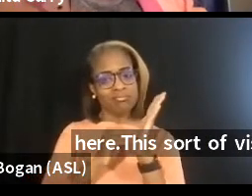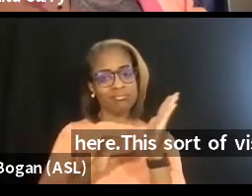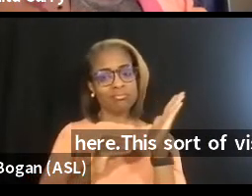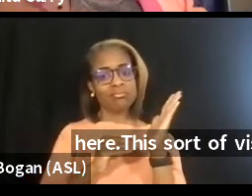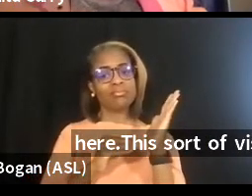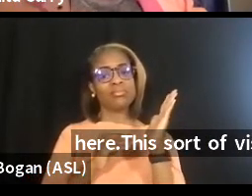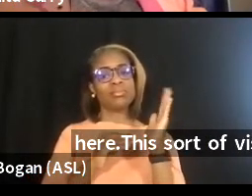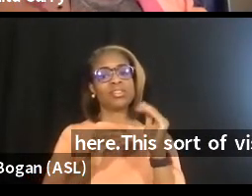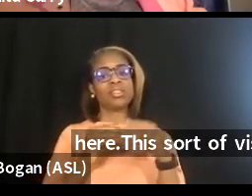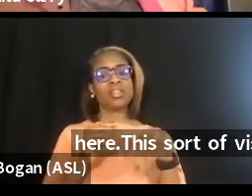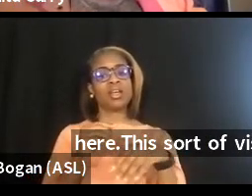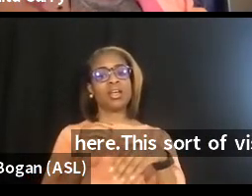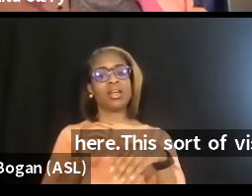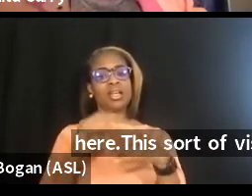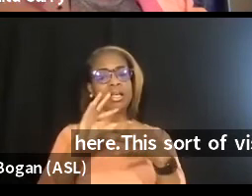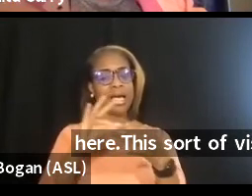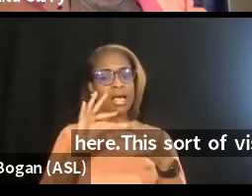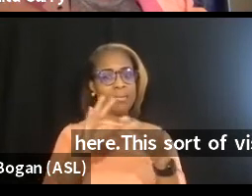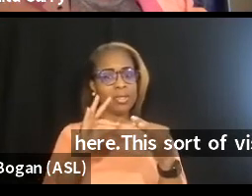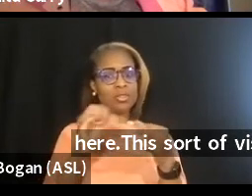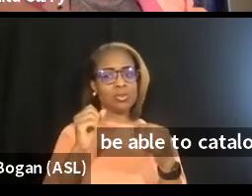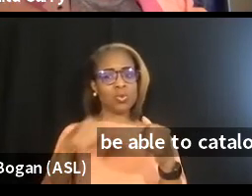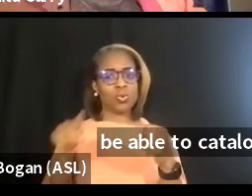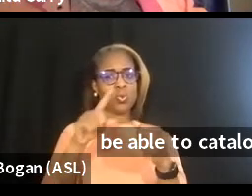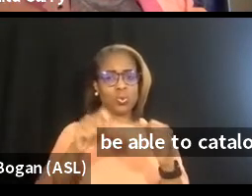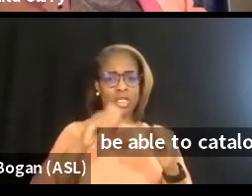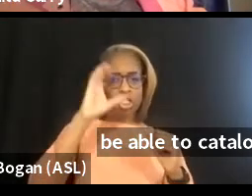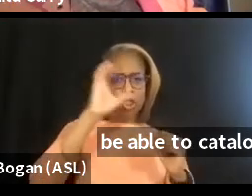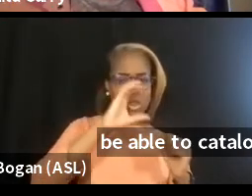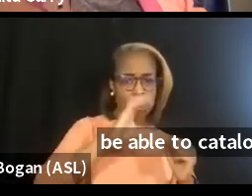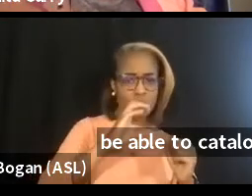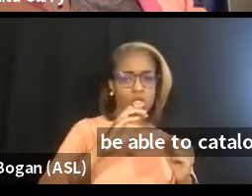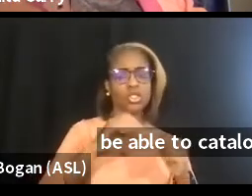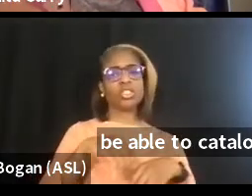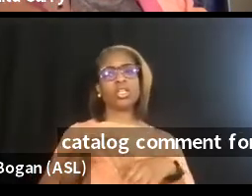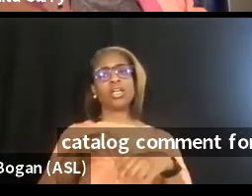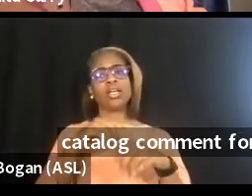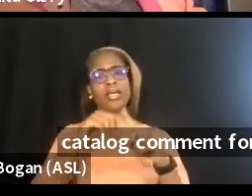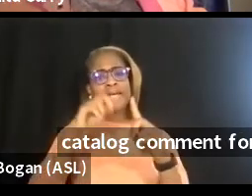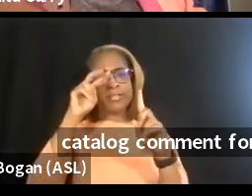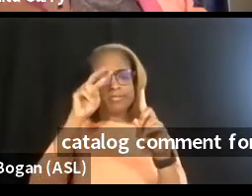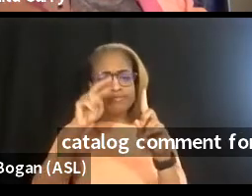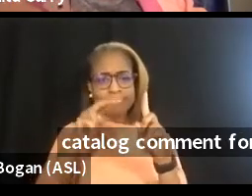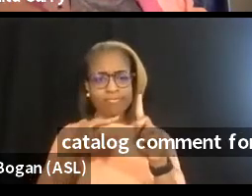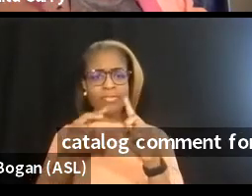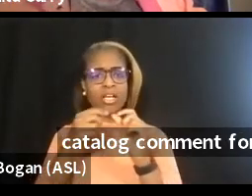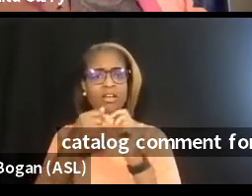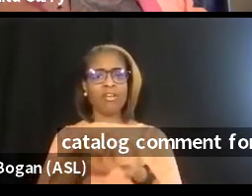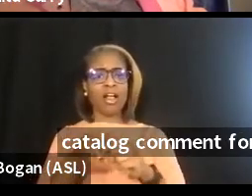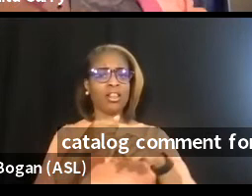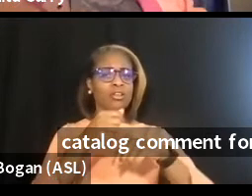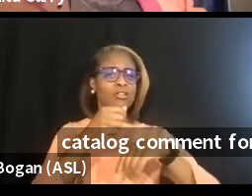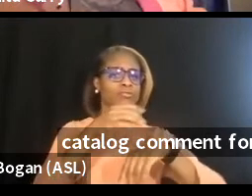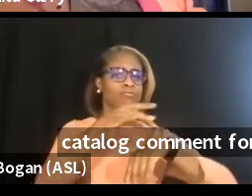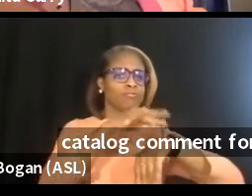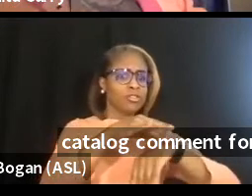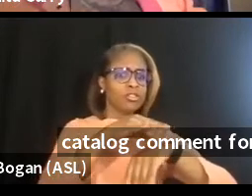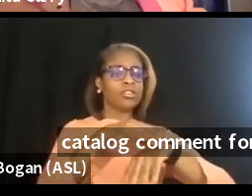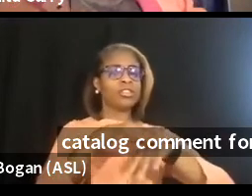we'd be able to catalog comment for you so you can search. So you can look at things geographically or thematically and you